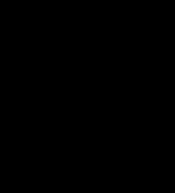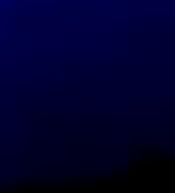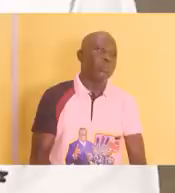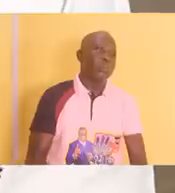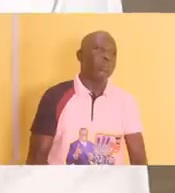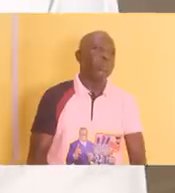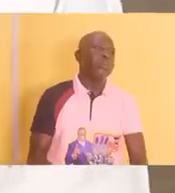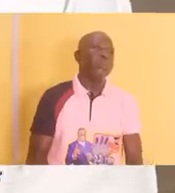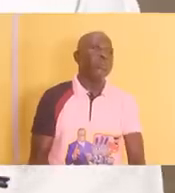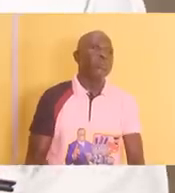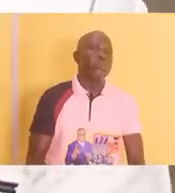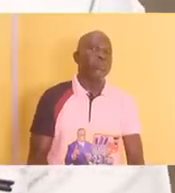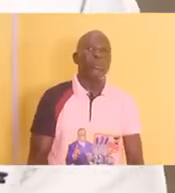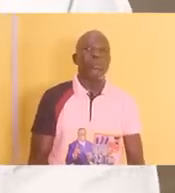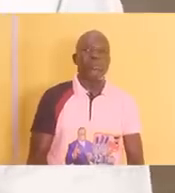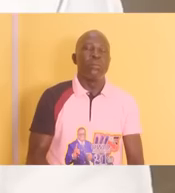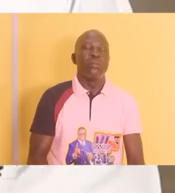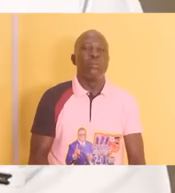amen